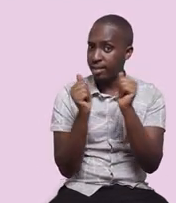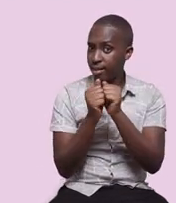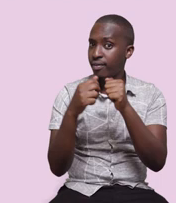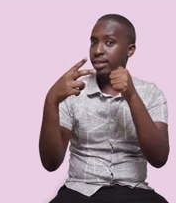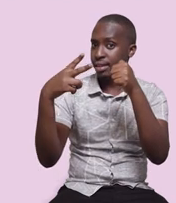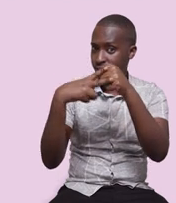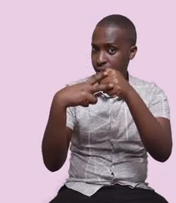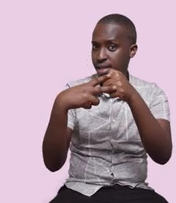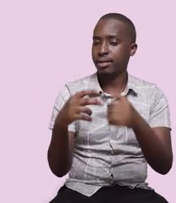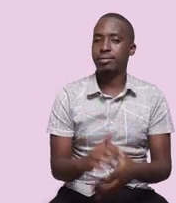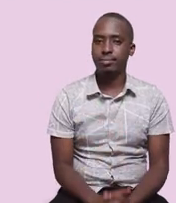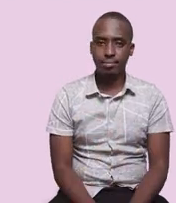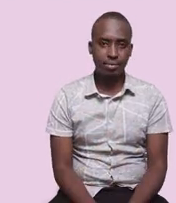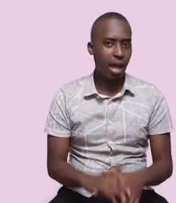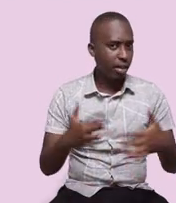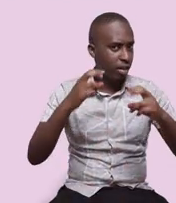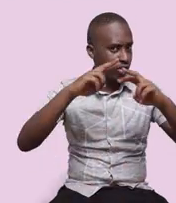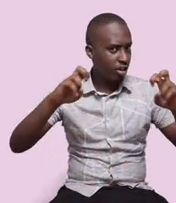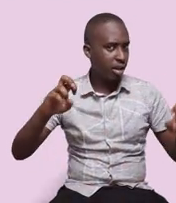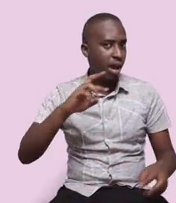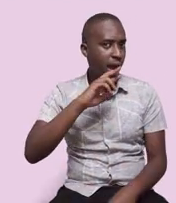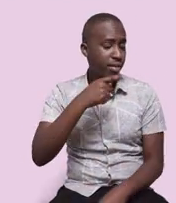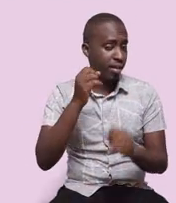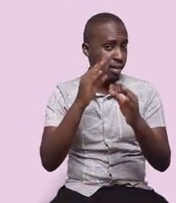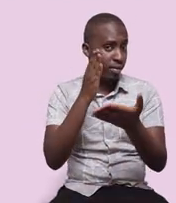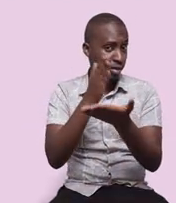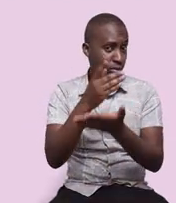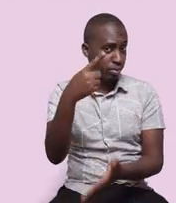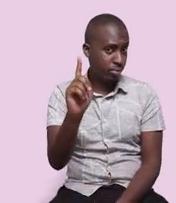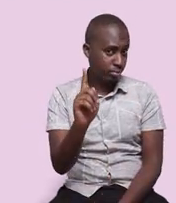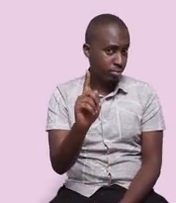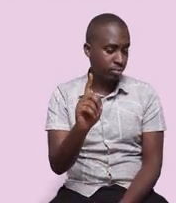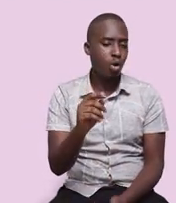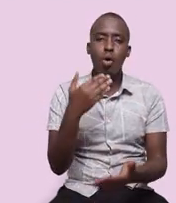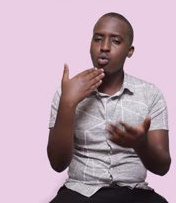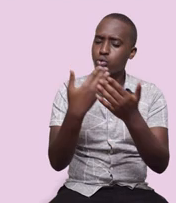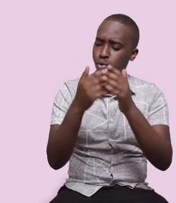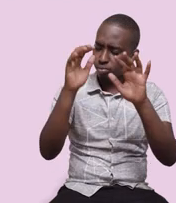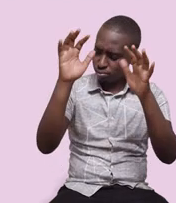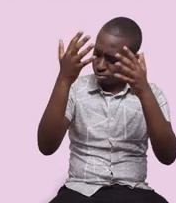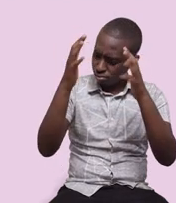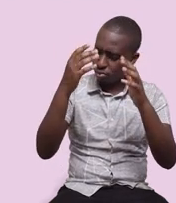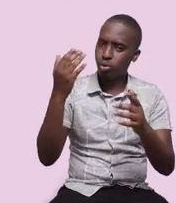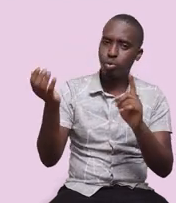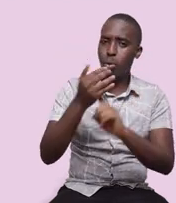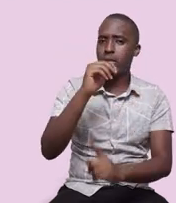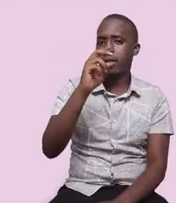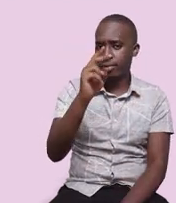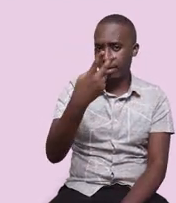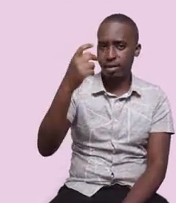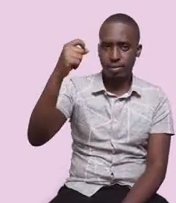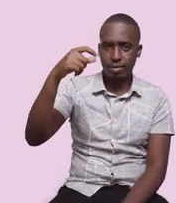17. Can we check the answer if it is correct? Good, we get second star